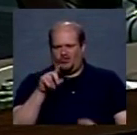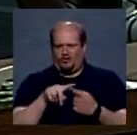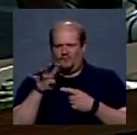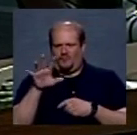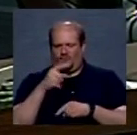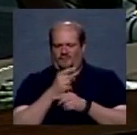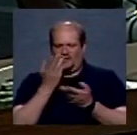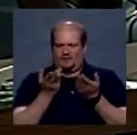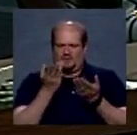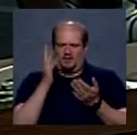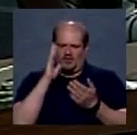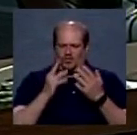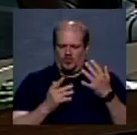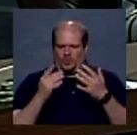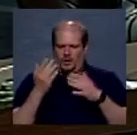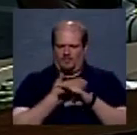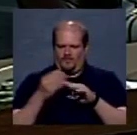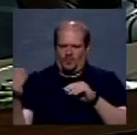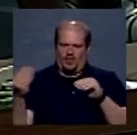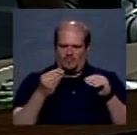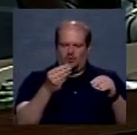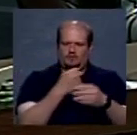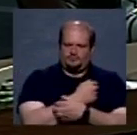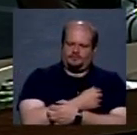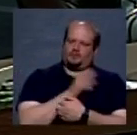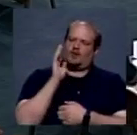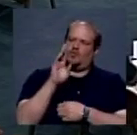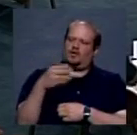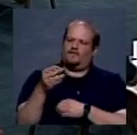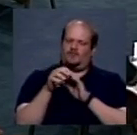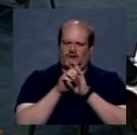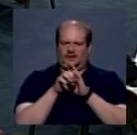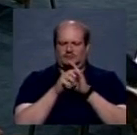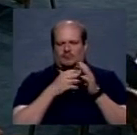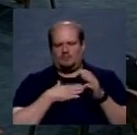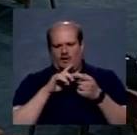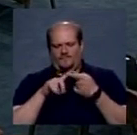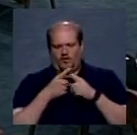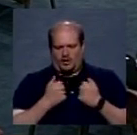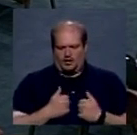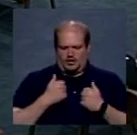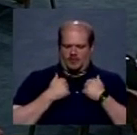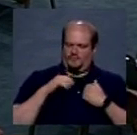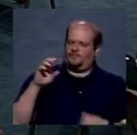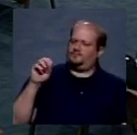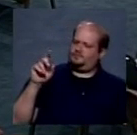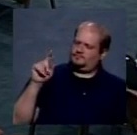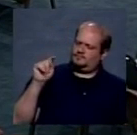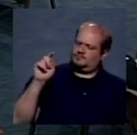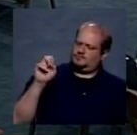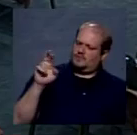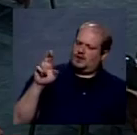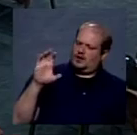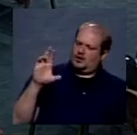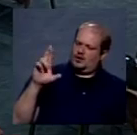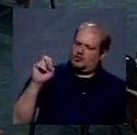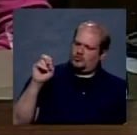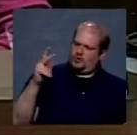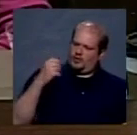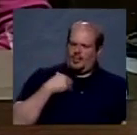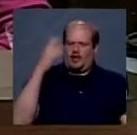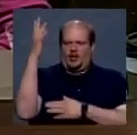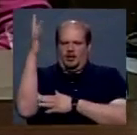maybe they'd wait a little bit before they pulled it out. I'll give you an example. A good friend of mine that lives in Otter Creek had a